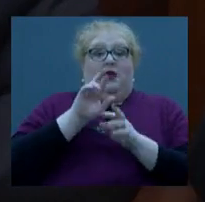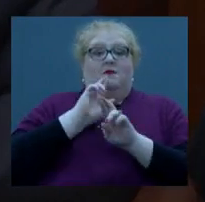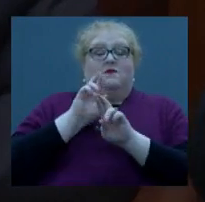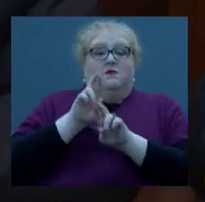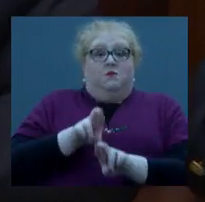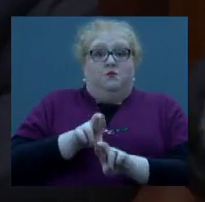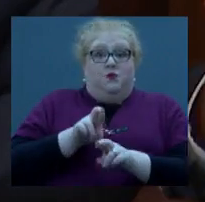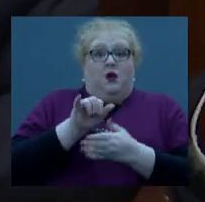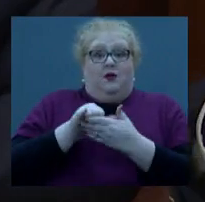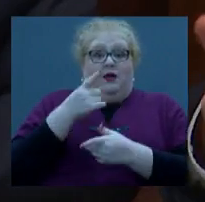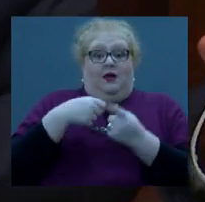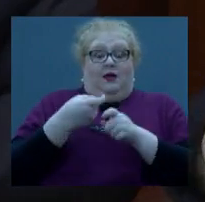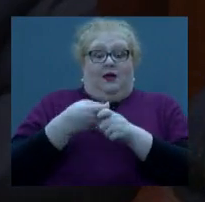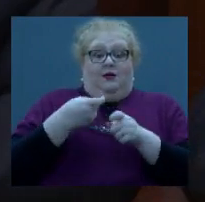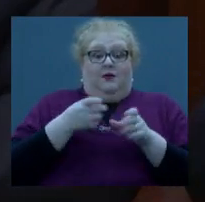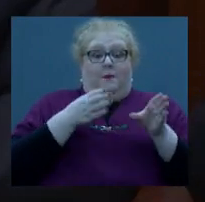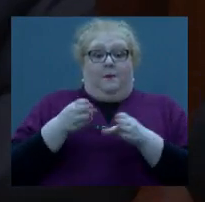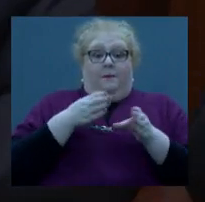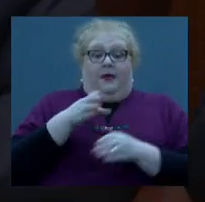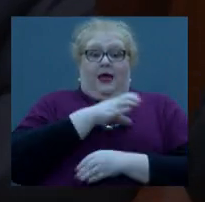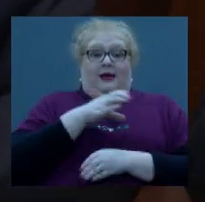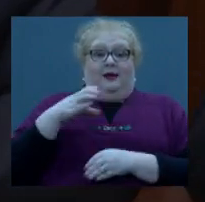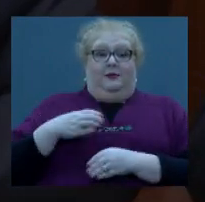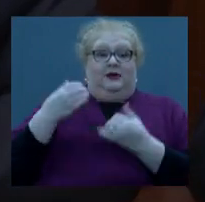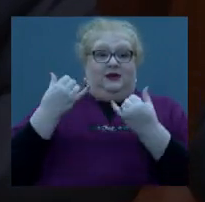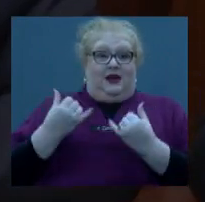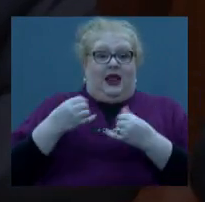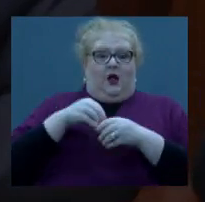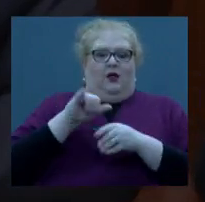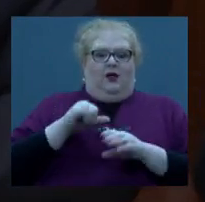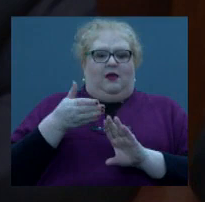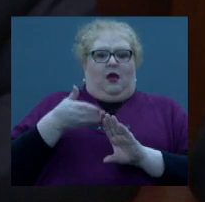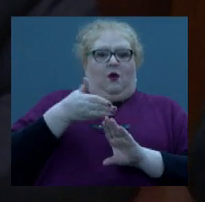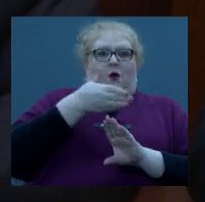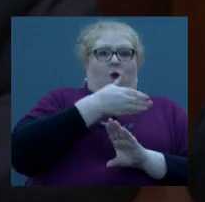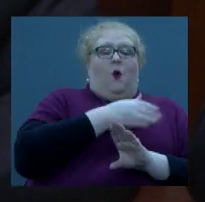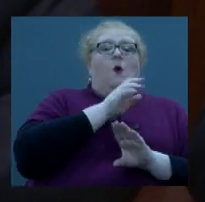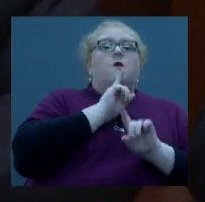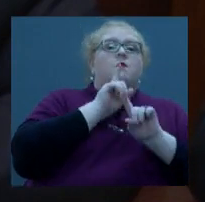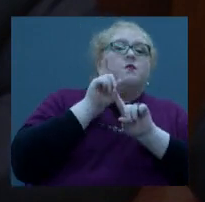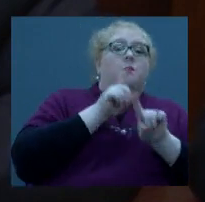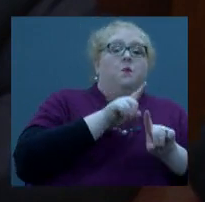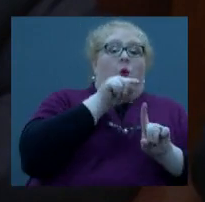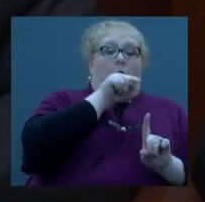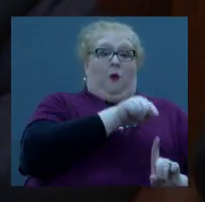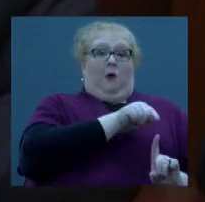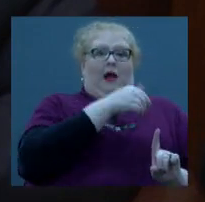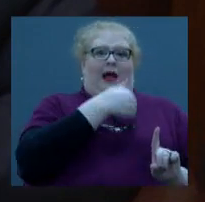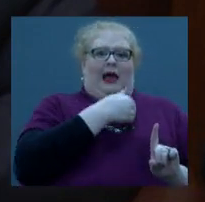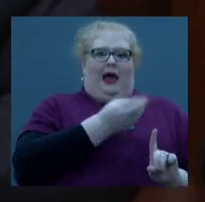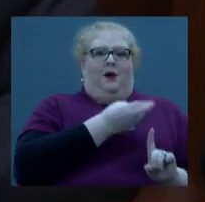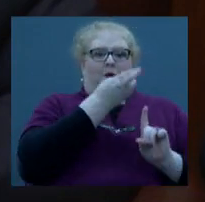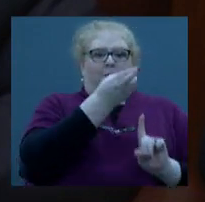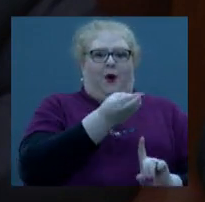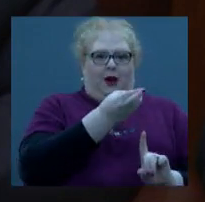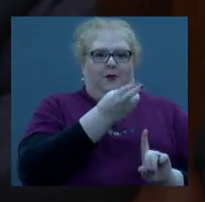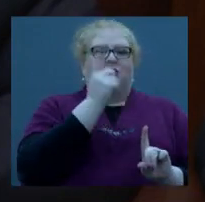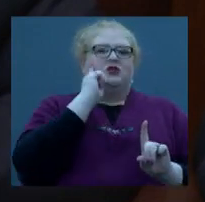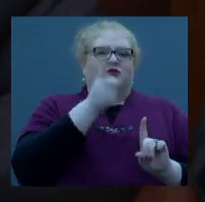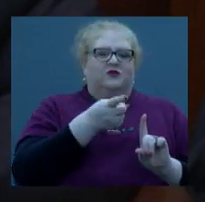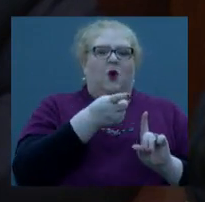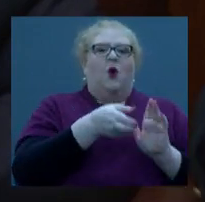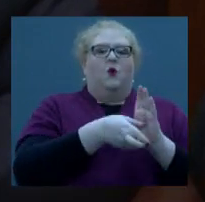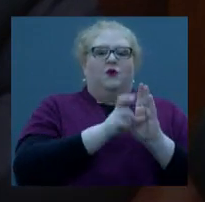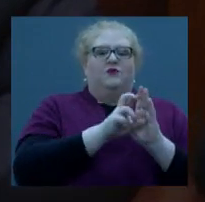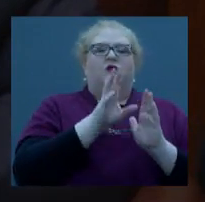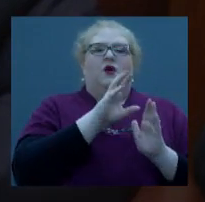come out of what the Planning Commission sees now is, in that older report, there was a recommendation at that time to take the